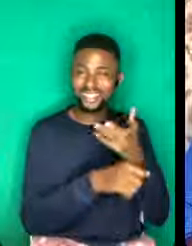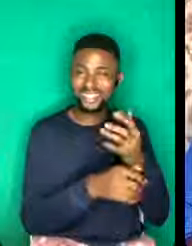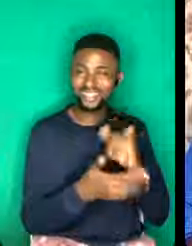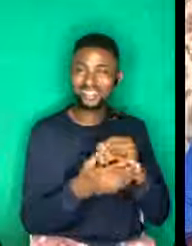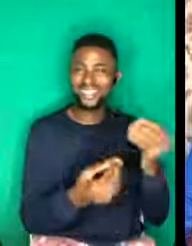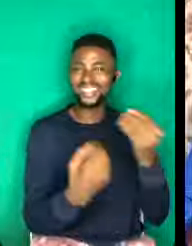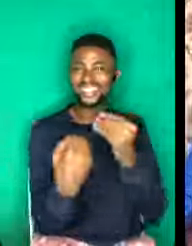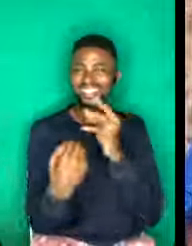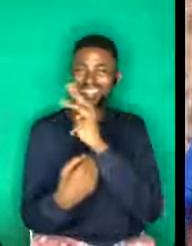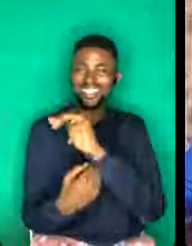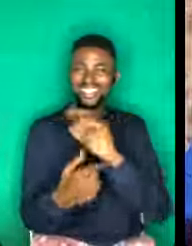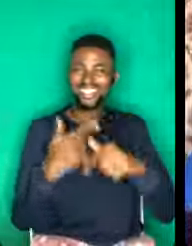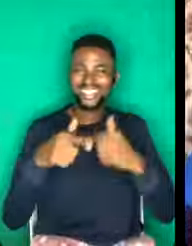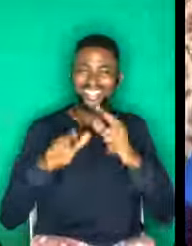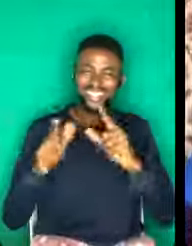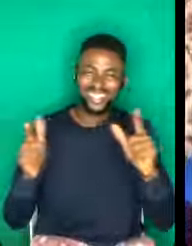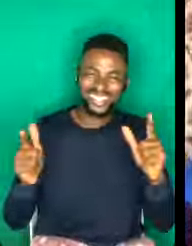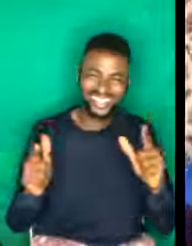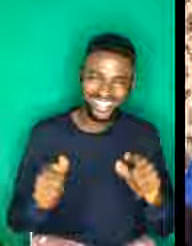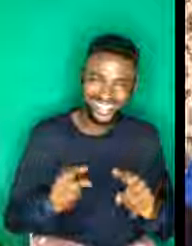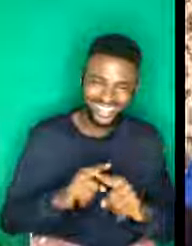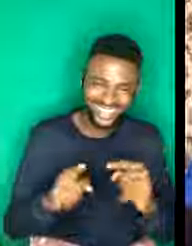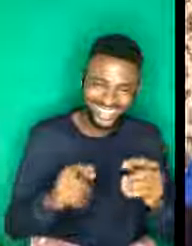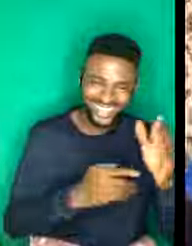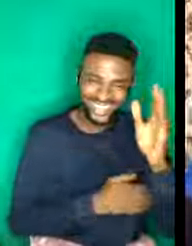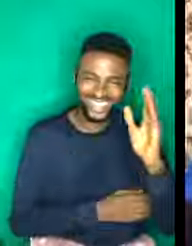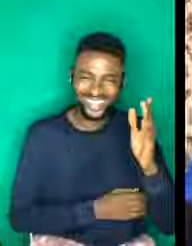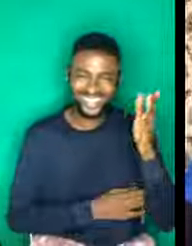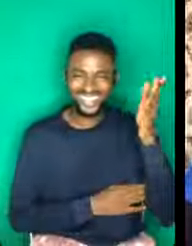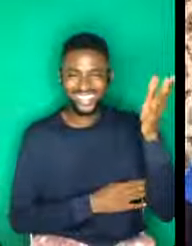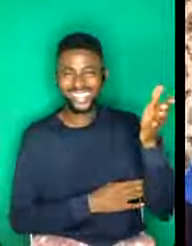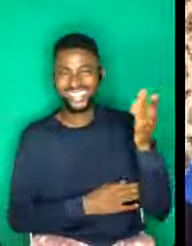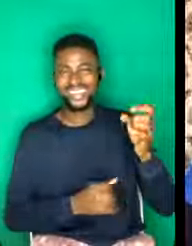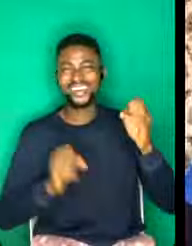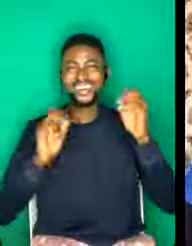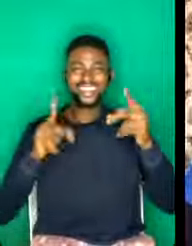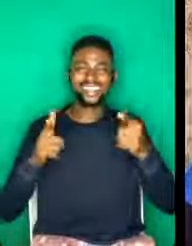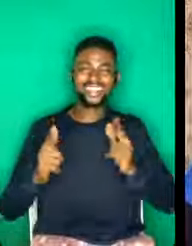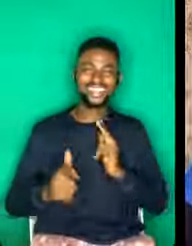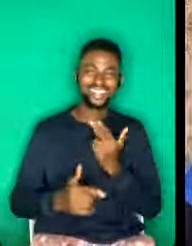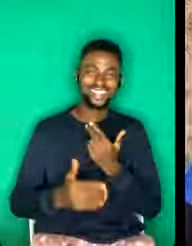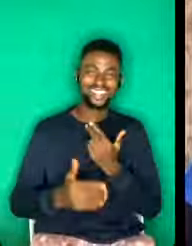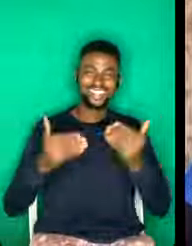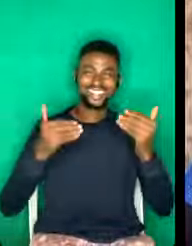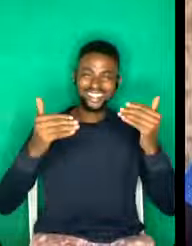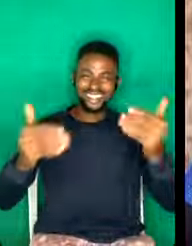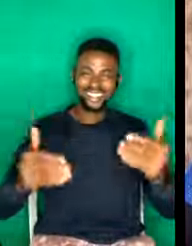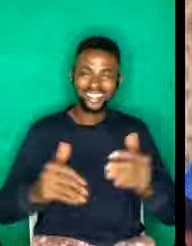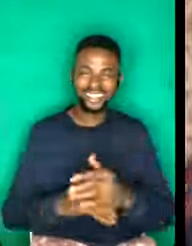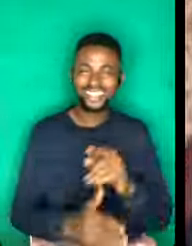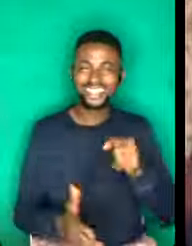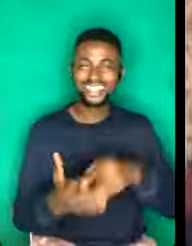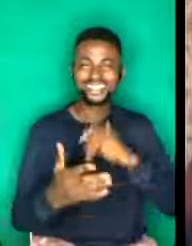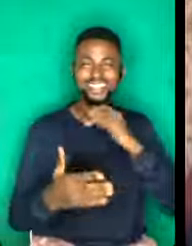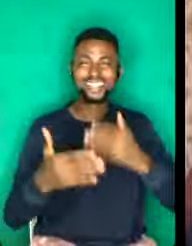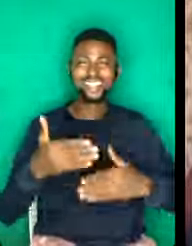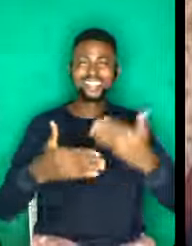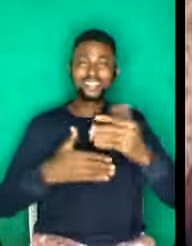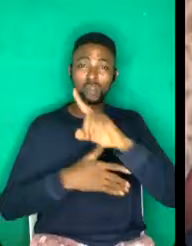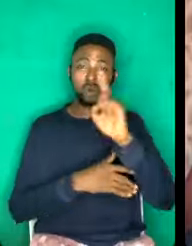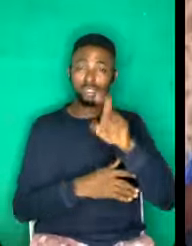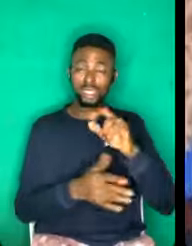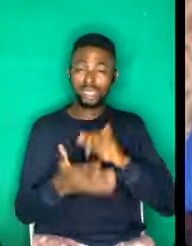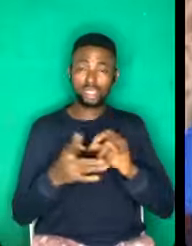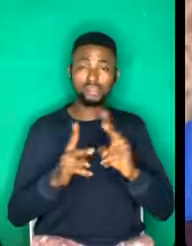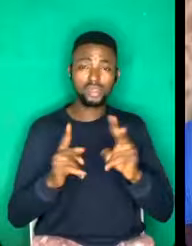let's move on. So let's move on. So this brings me to the next question, which is very important, because